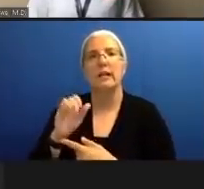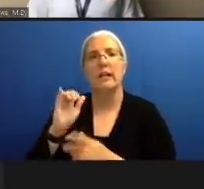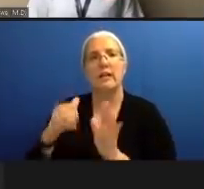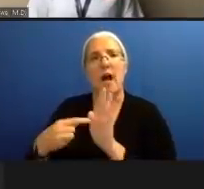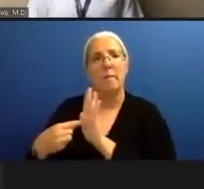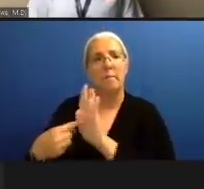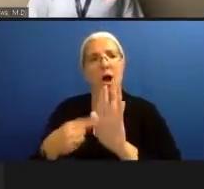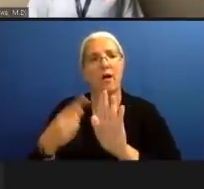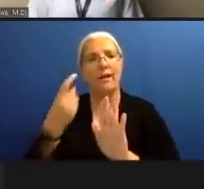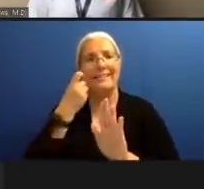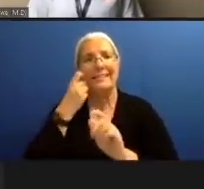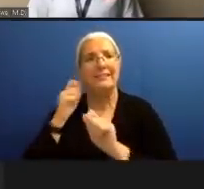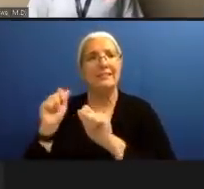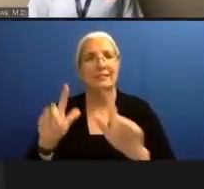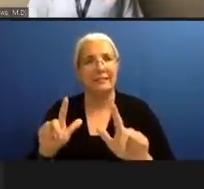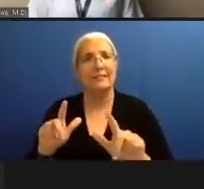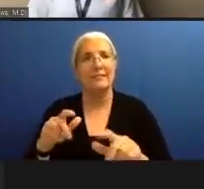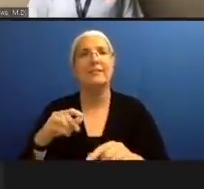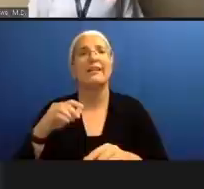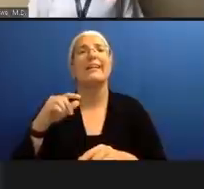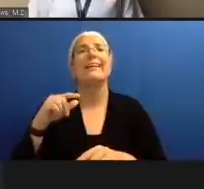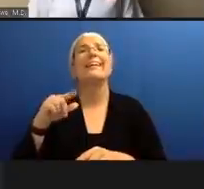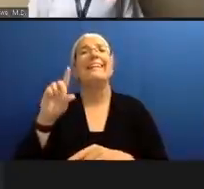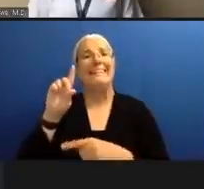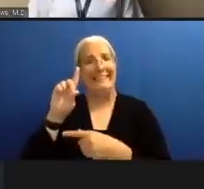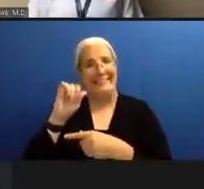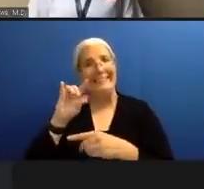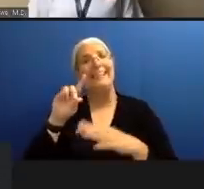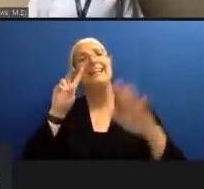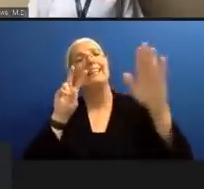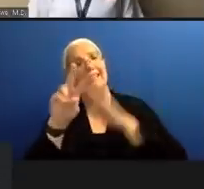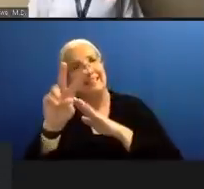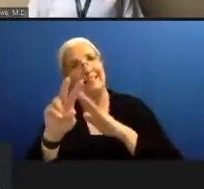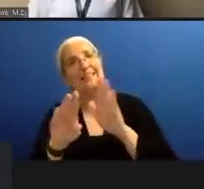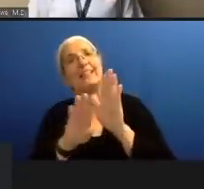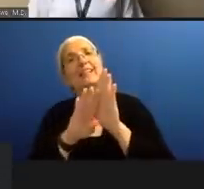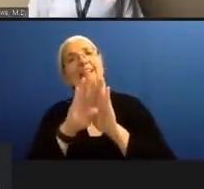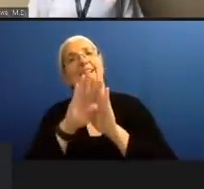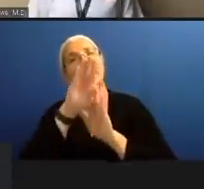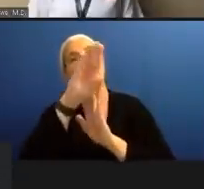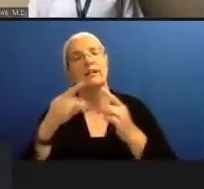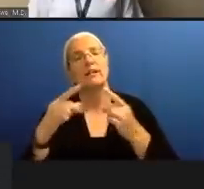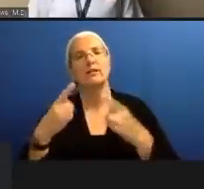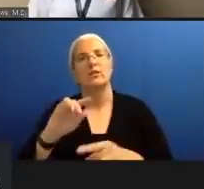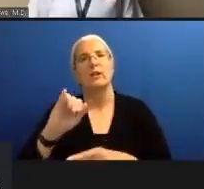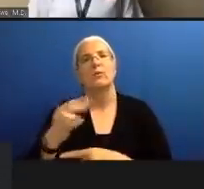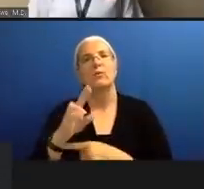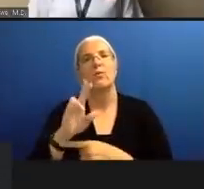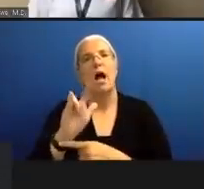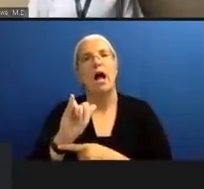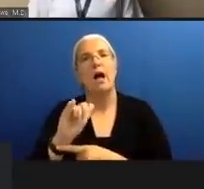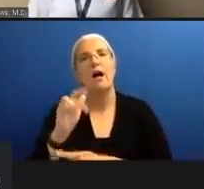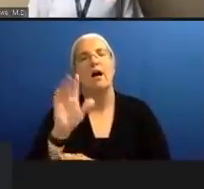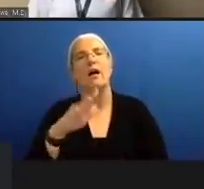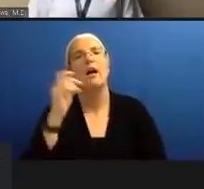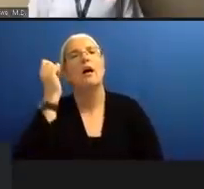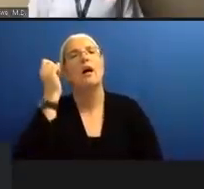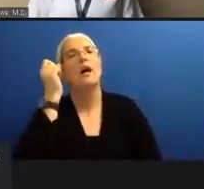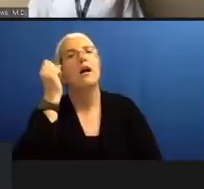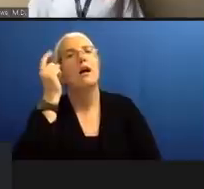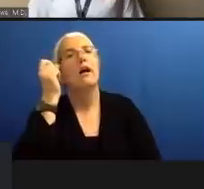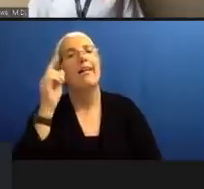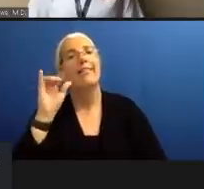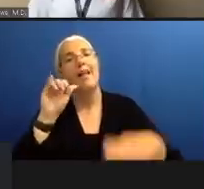in July, and so we're looking very carefully. Obviously, those forecasts are based on case counts. One of the